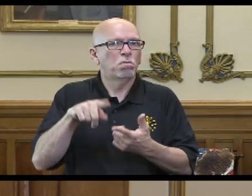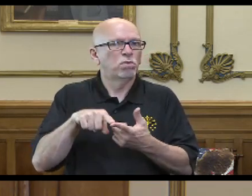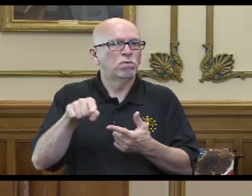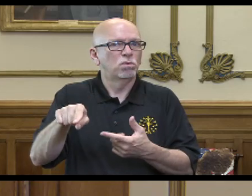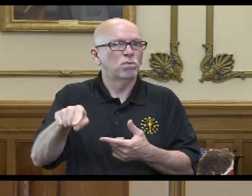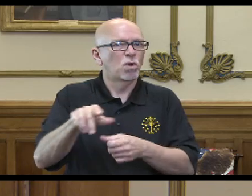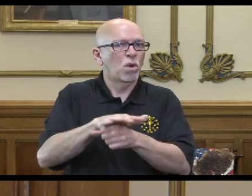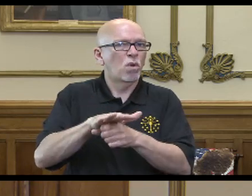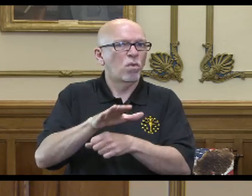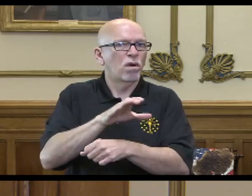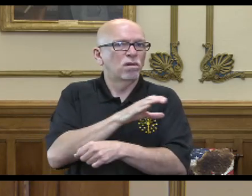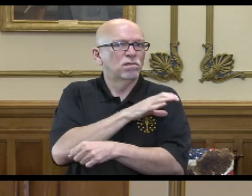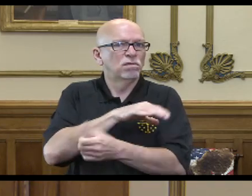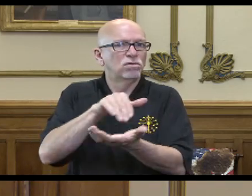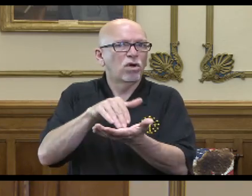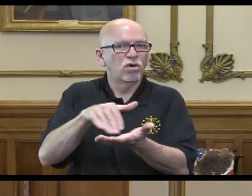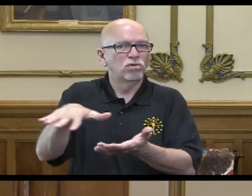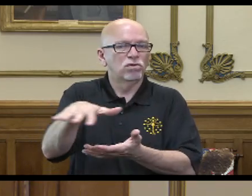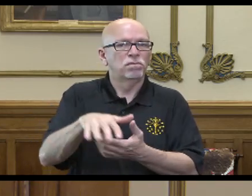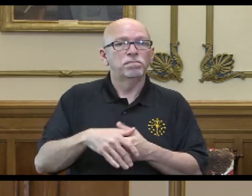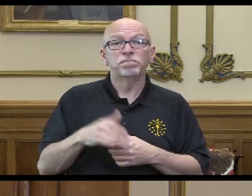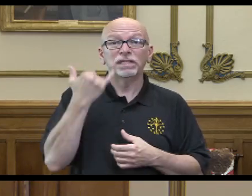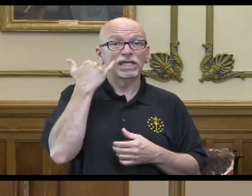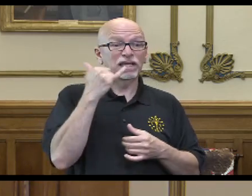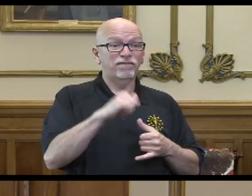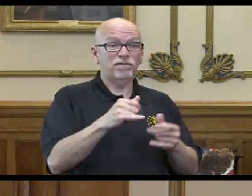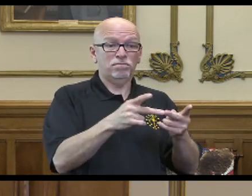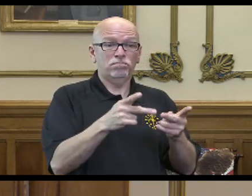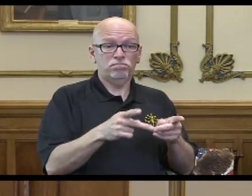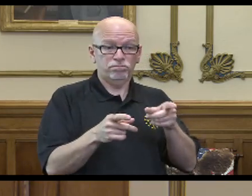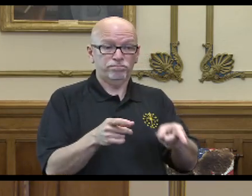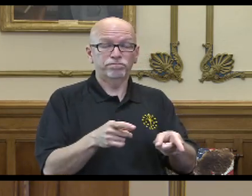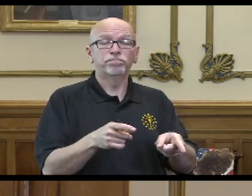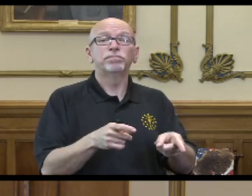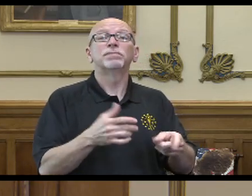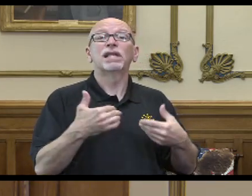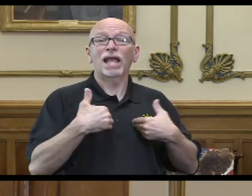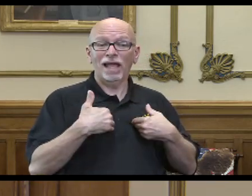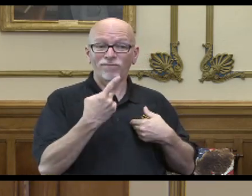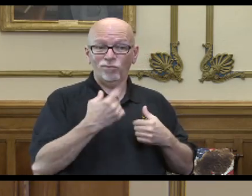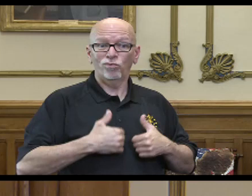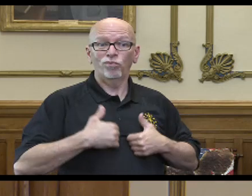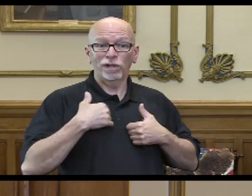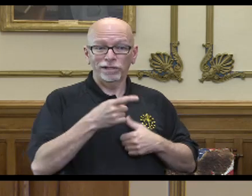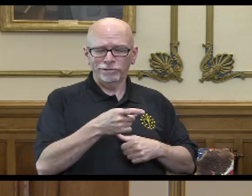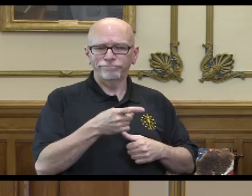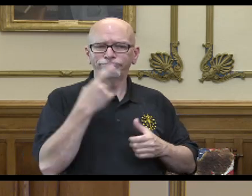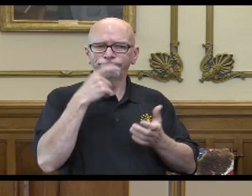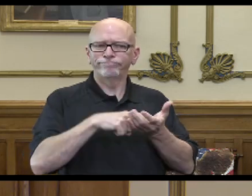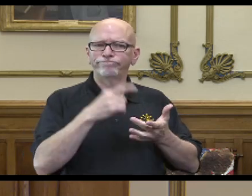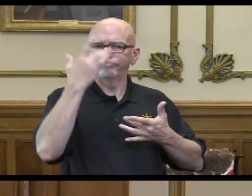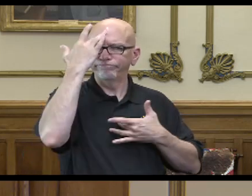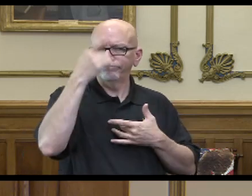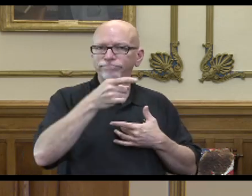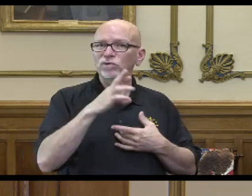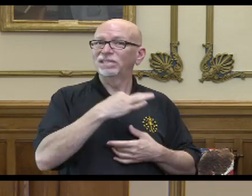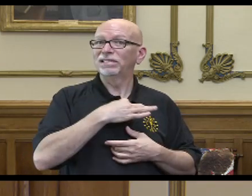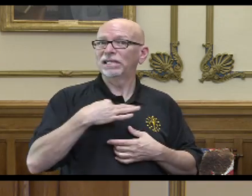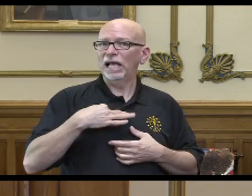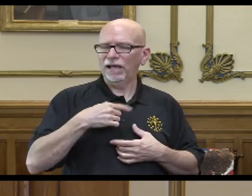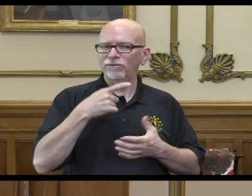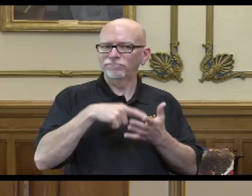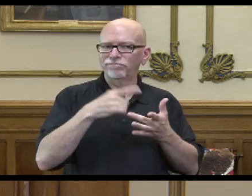local clinical providers. If they're a facility, though, where there's a resident who has developed symptoms or a staff,